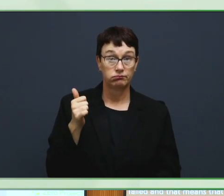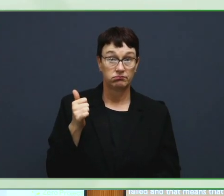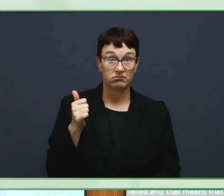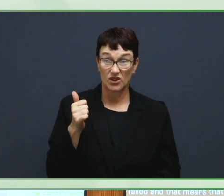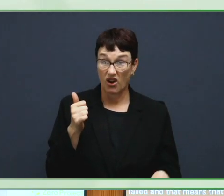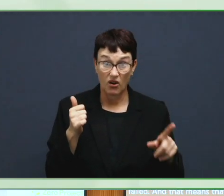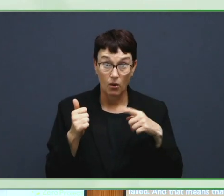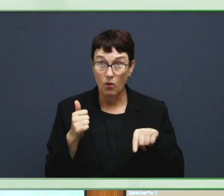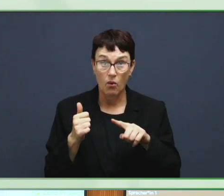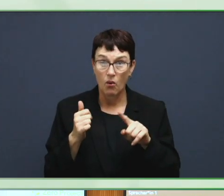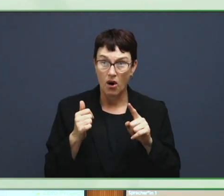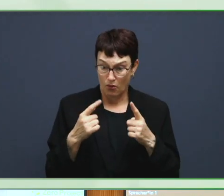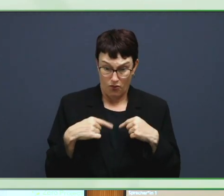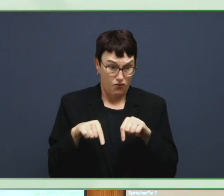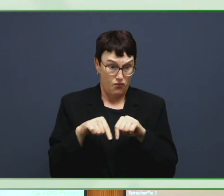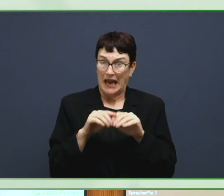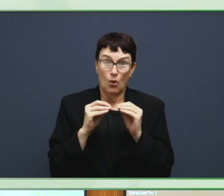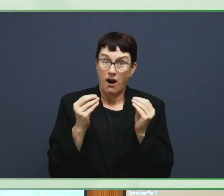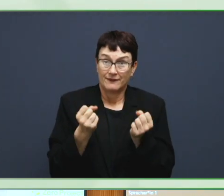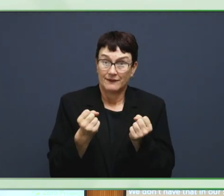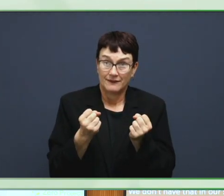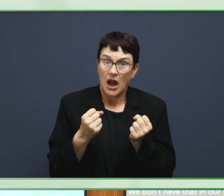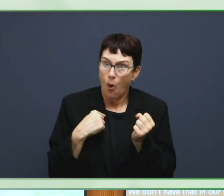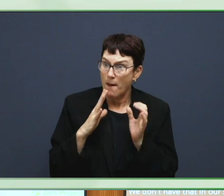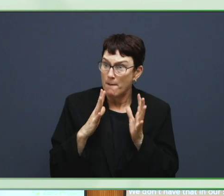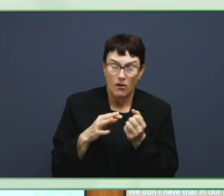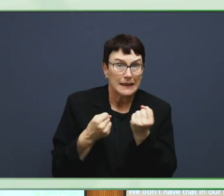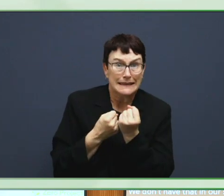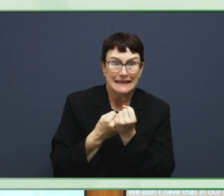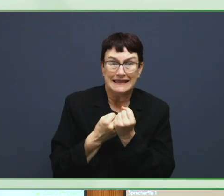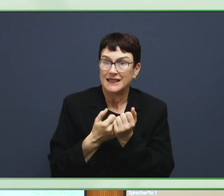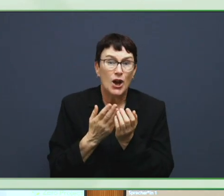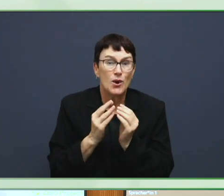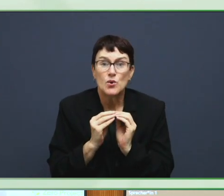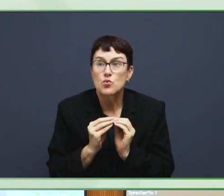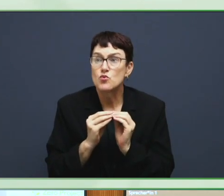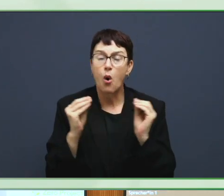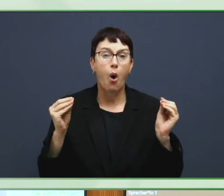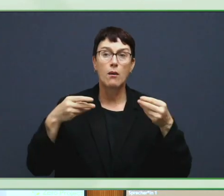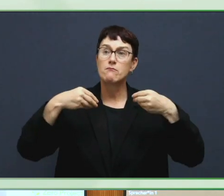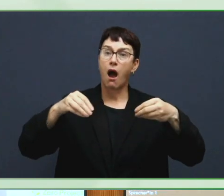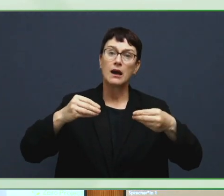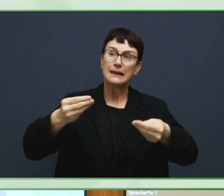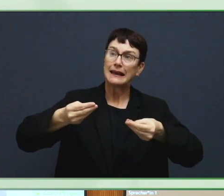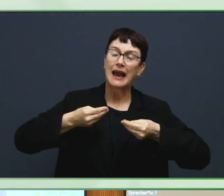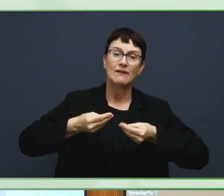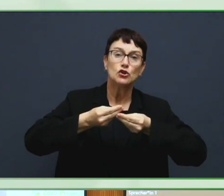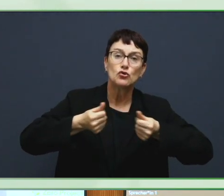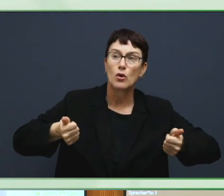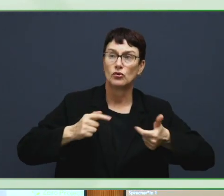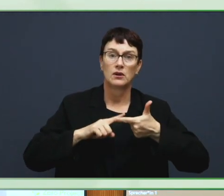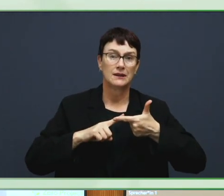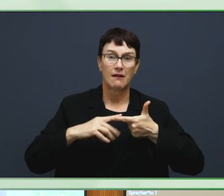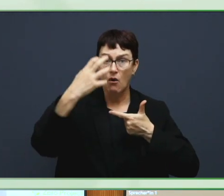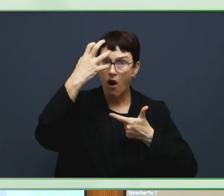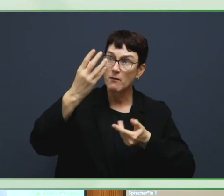our space because we operate in a place where there is no market solution and no government solution. This is basically where we are. And at